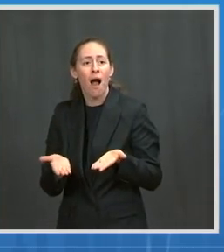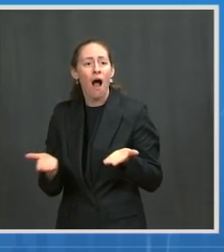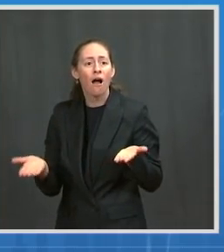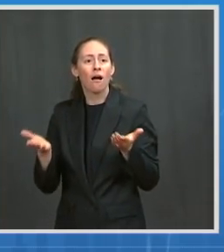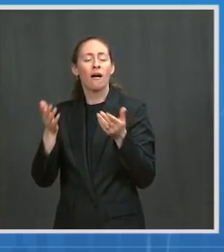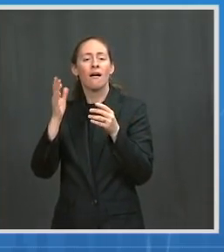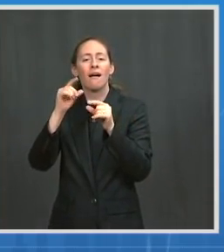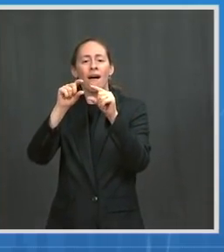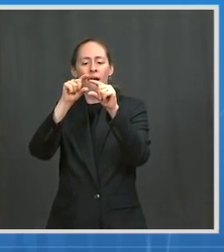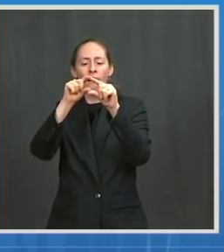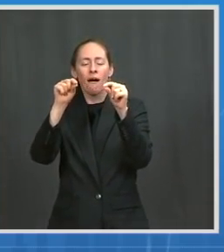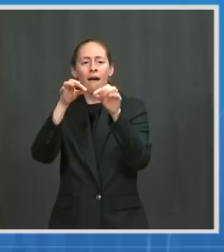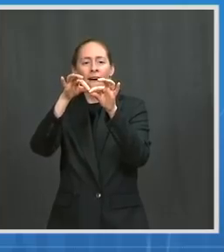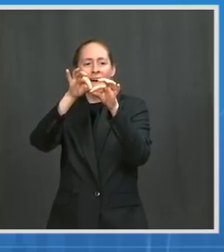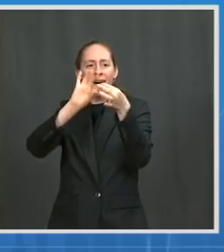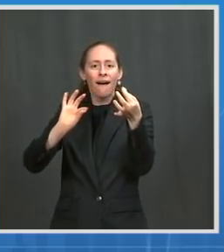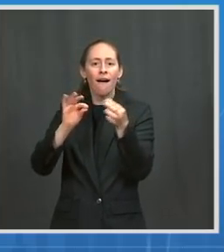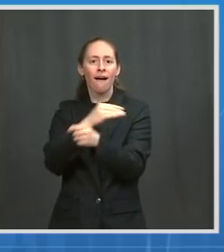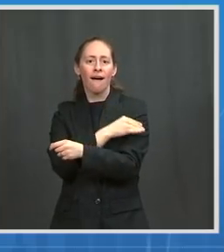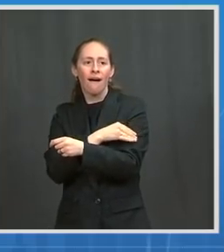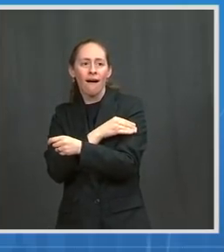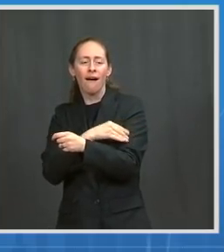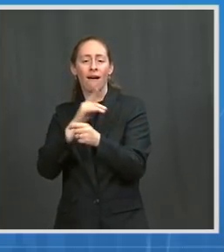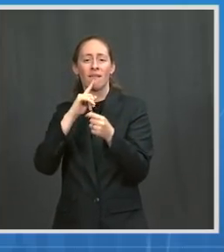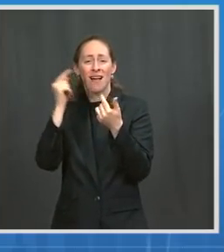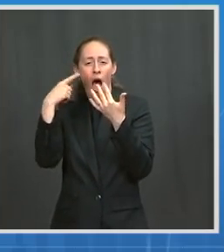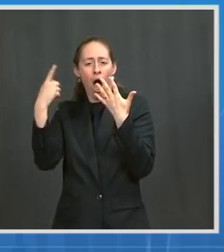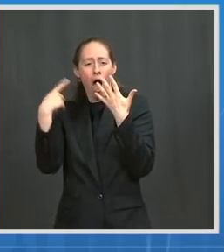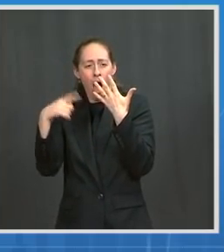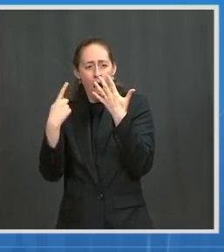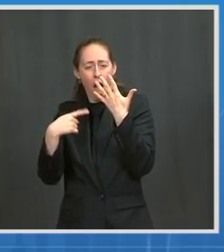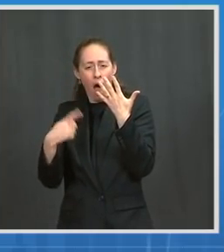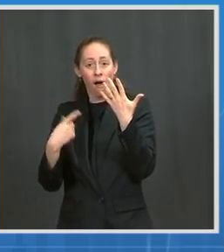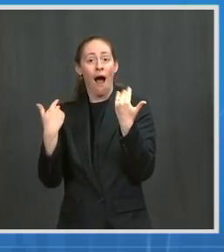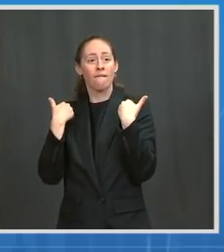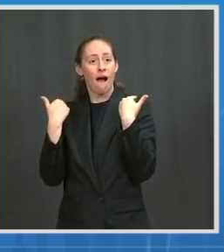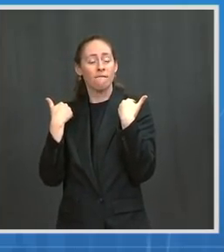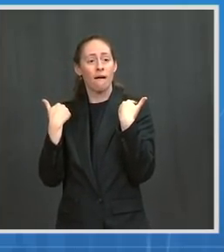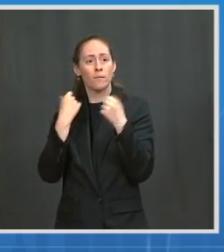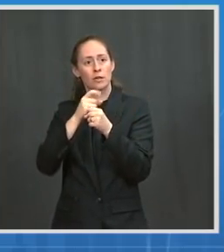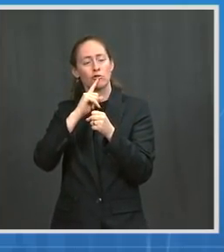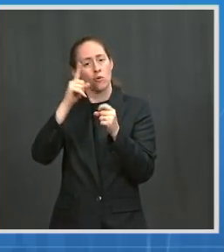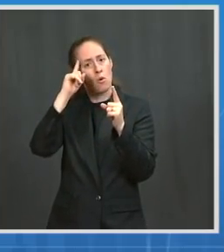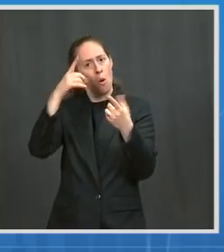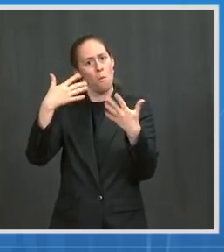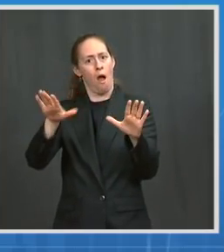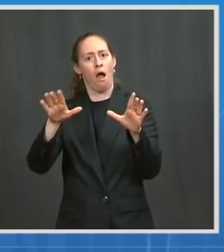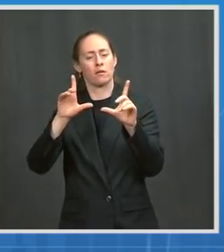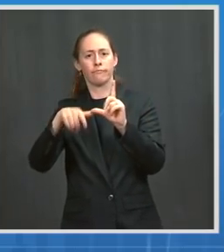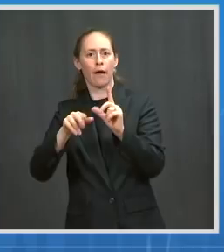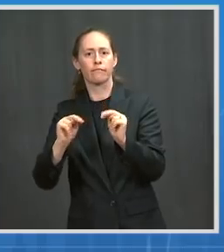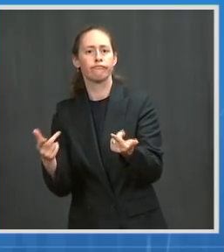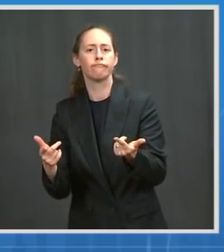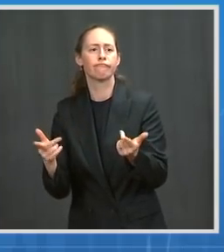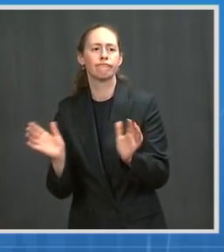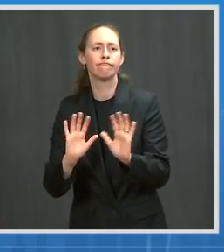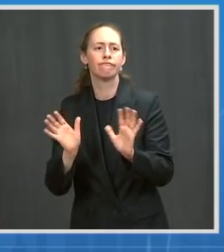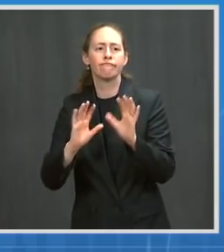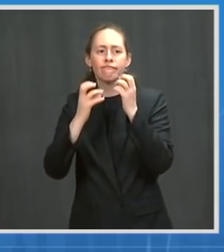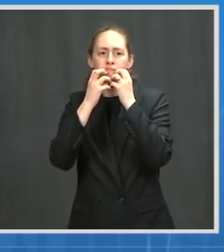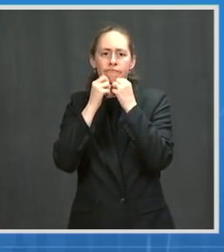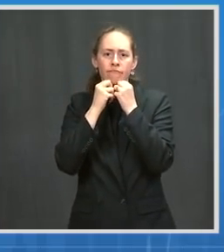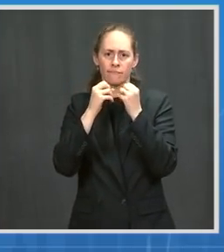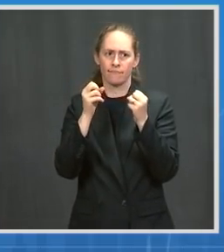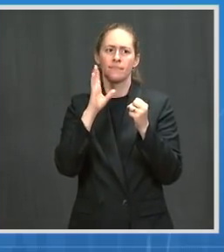get needles into arms right away. There'll be an increasing number of shipments each and every week as we ramp up these